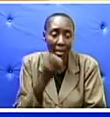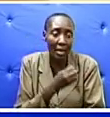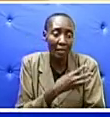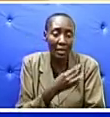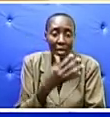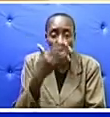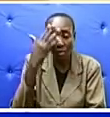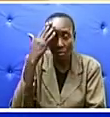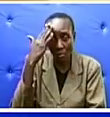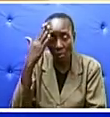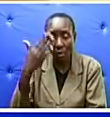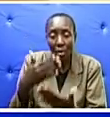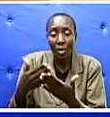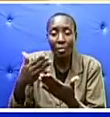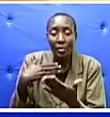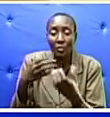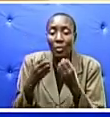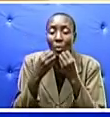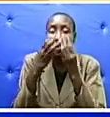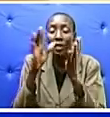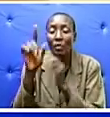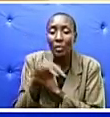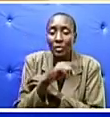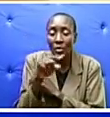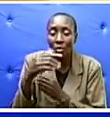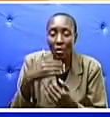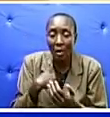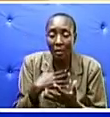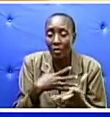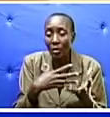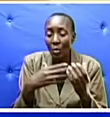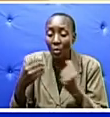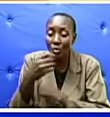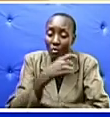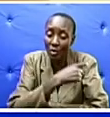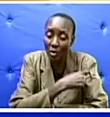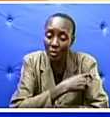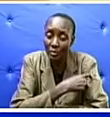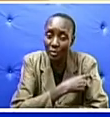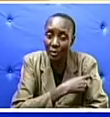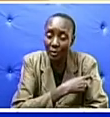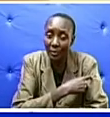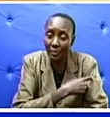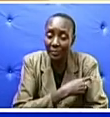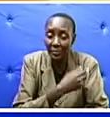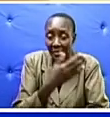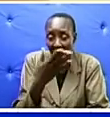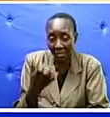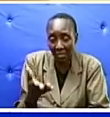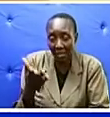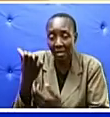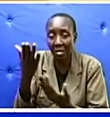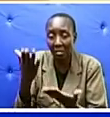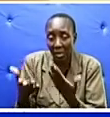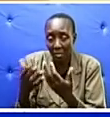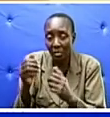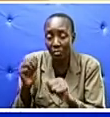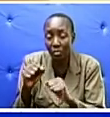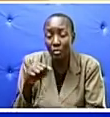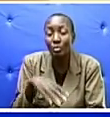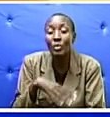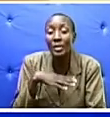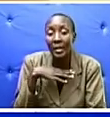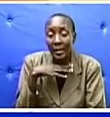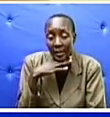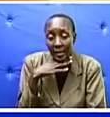misinformation mm-hmm. earlier about you go get exposed, then we could possibly just die. Yeah.